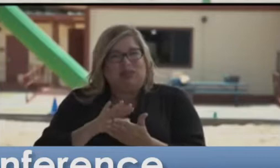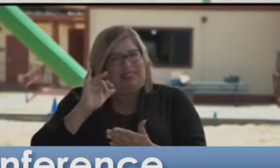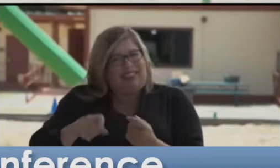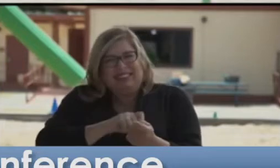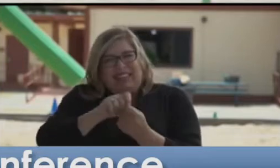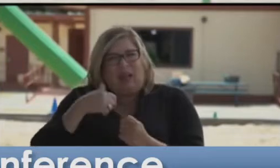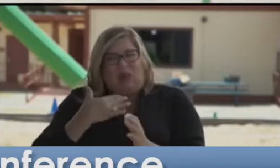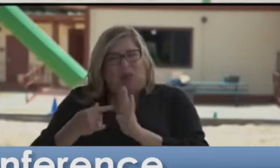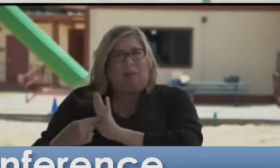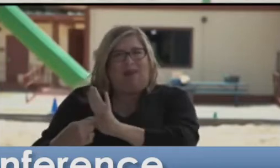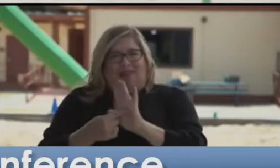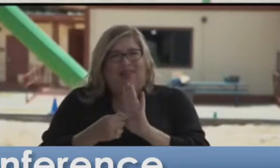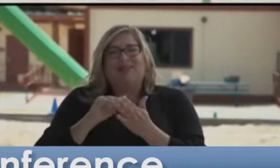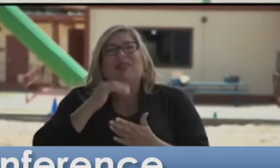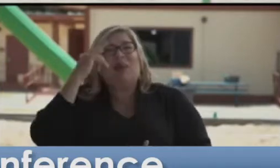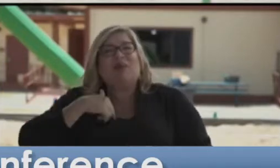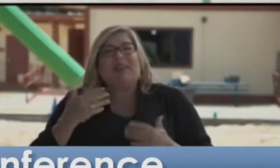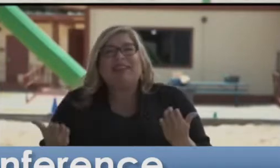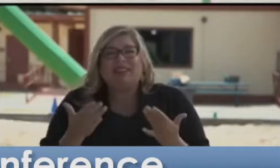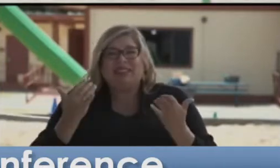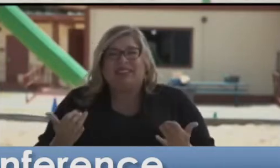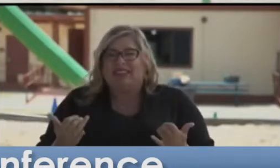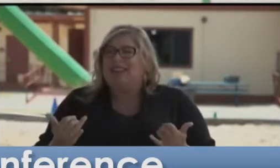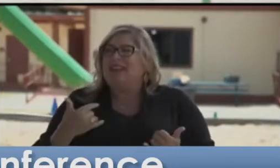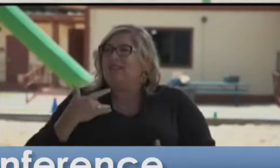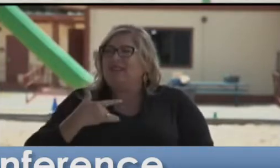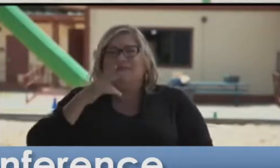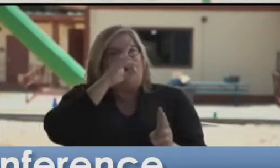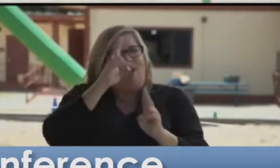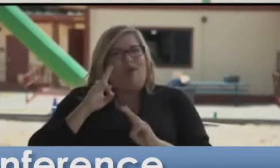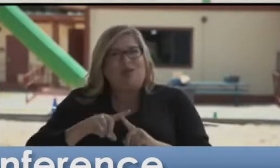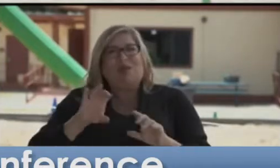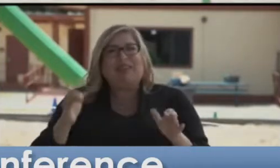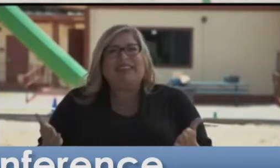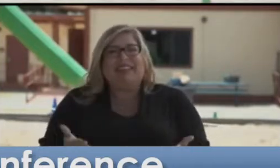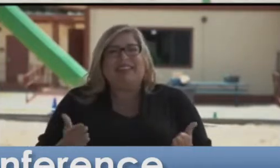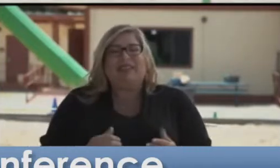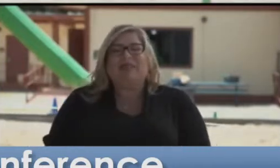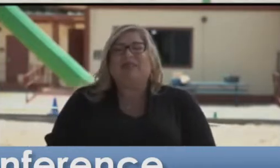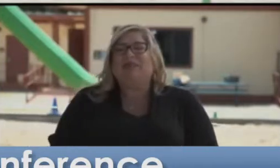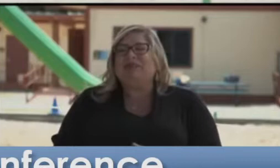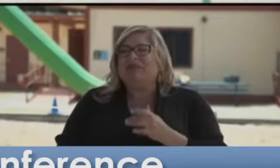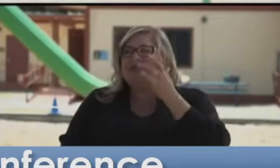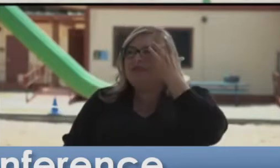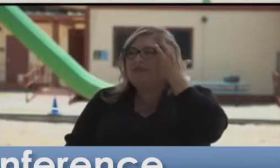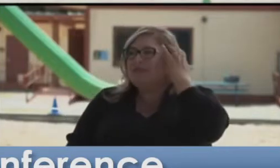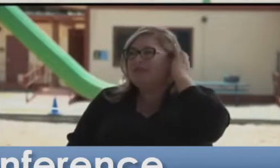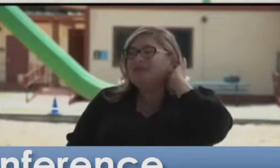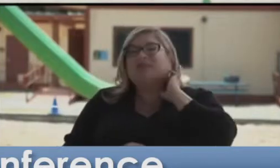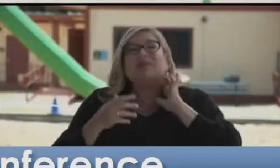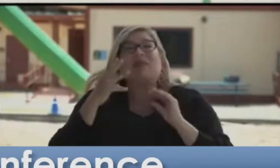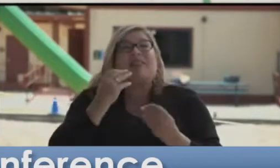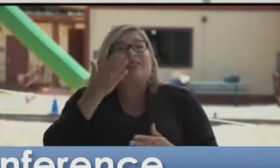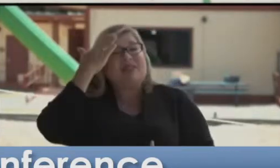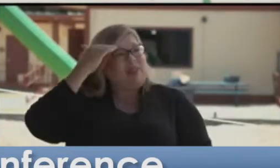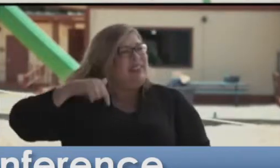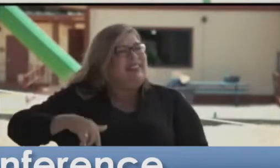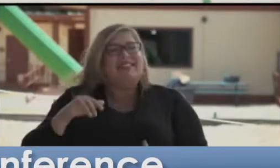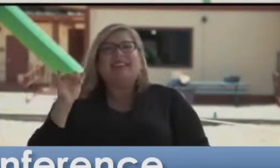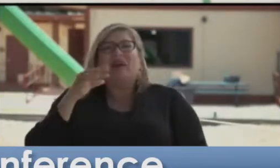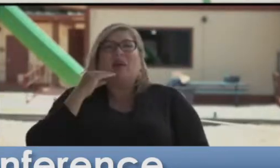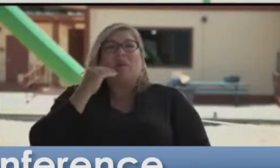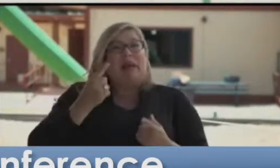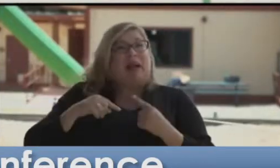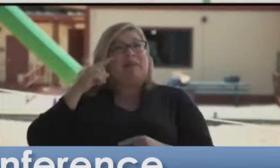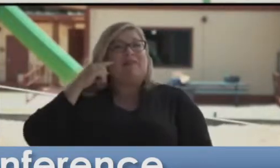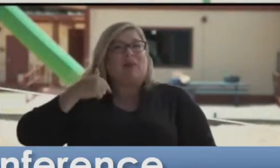it is why we are here today, and it is an honor to be here. I'd be remiss if I did not say that this is a homecoming for me of sorts.